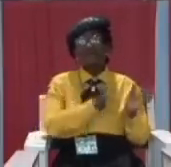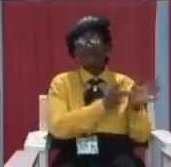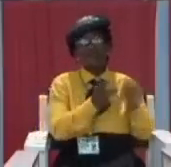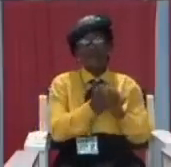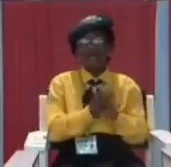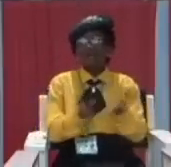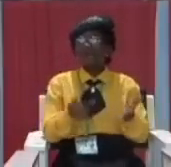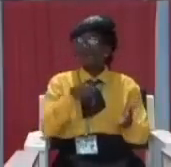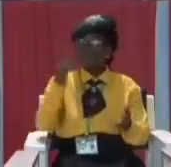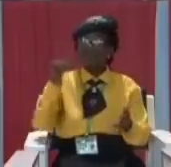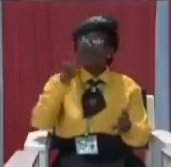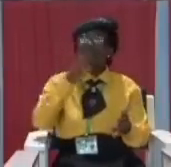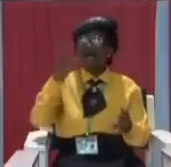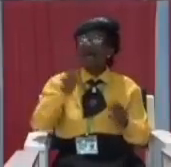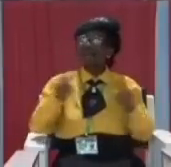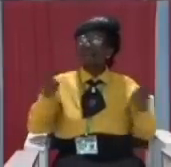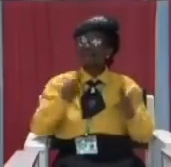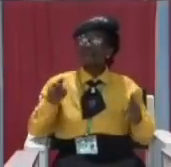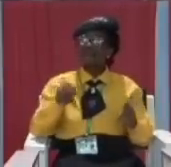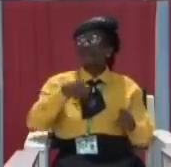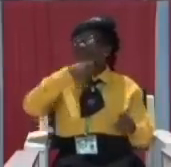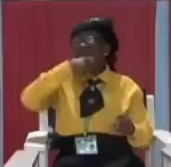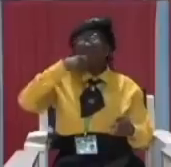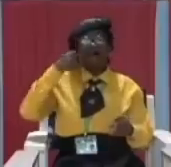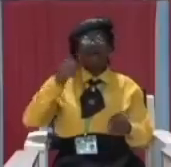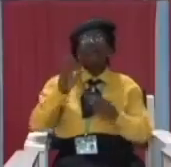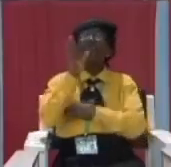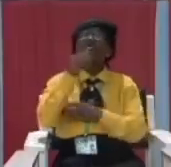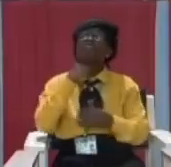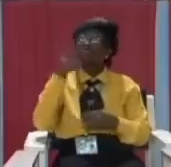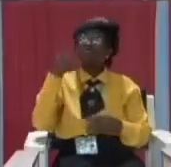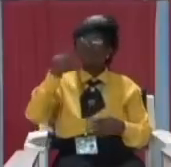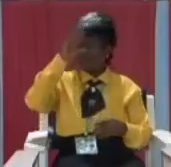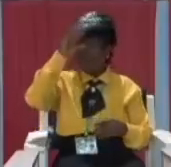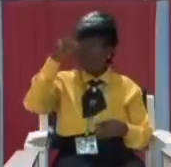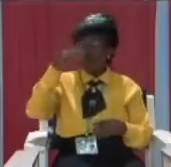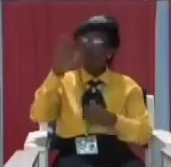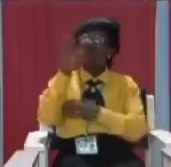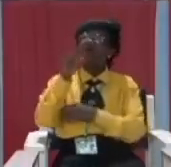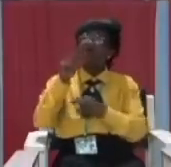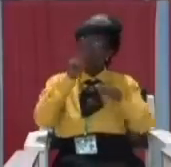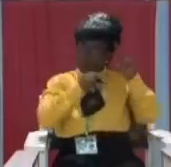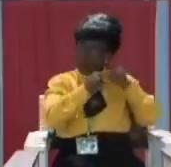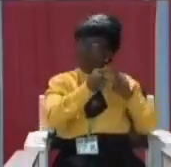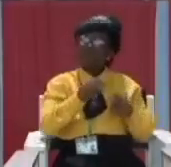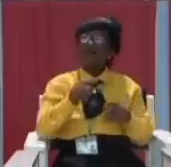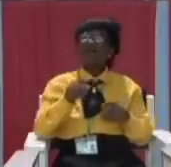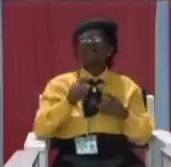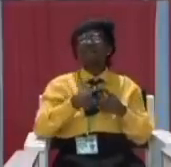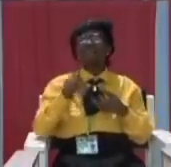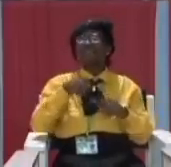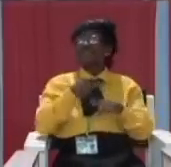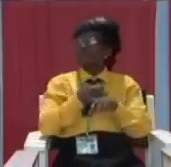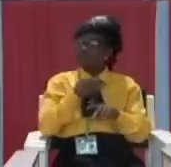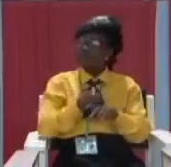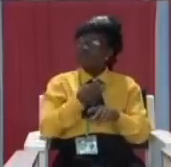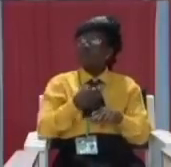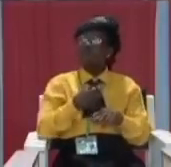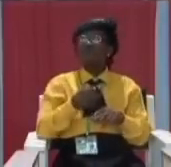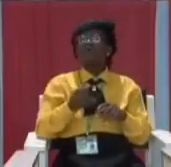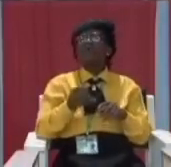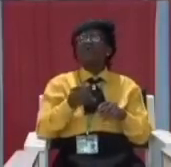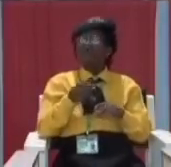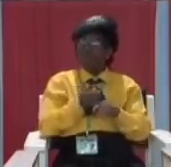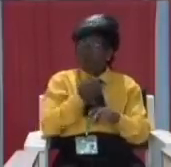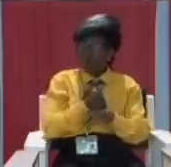God told the man of God, prophesy, prophesy to the bones. Bones come together. He